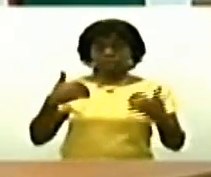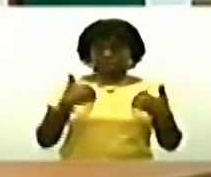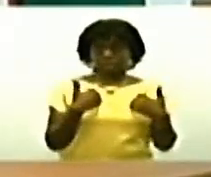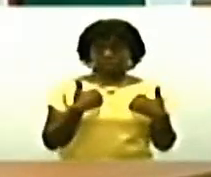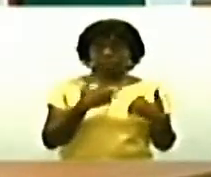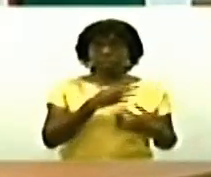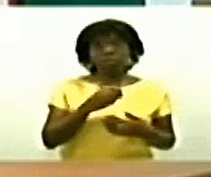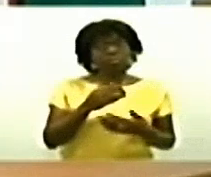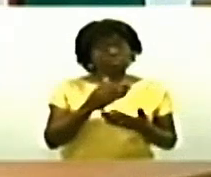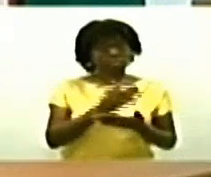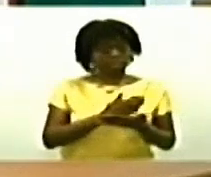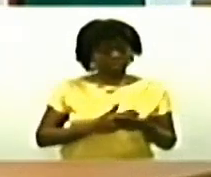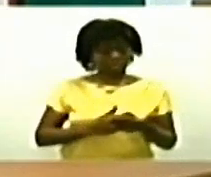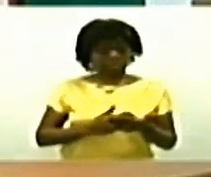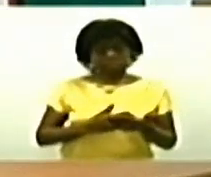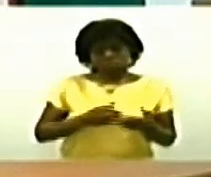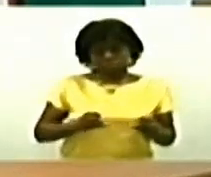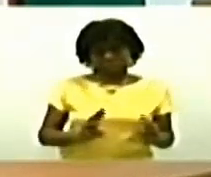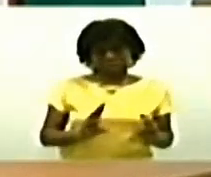respects,